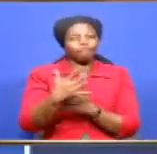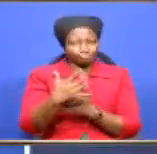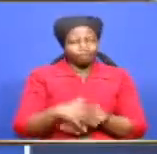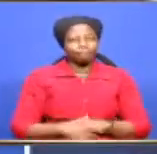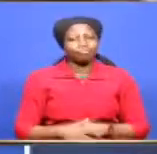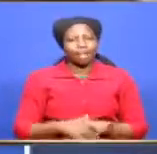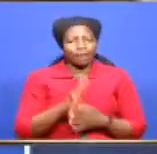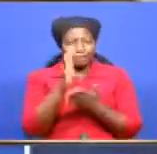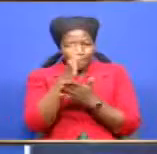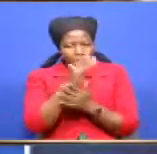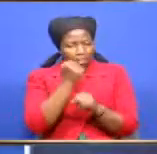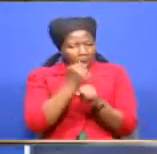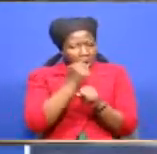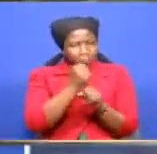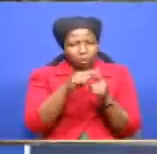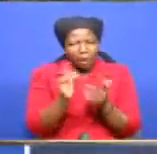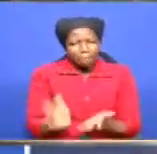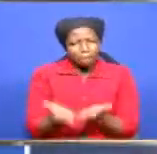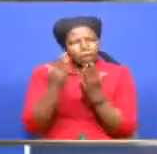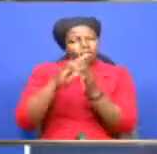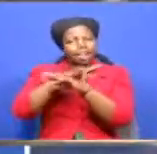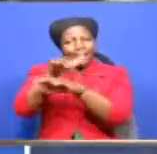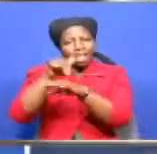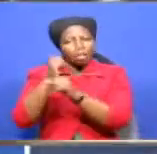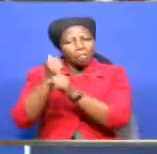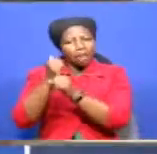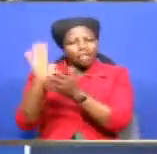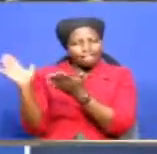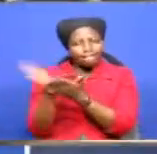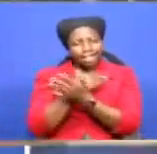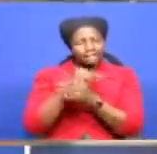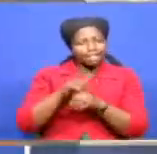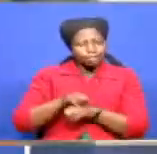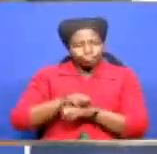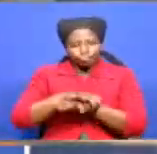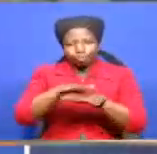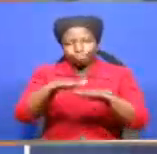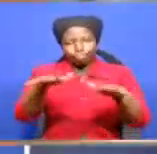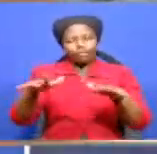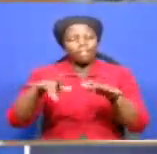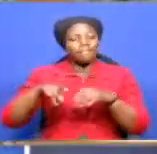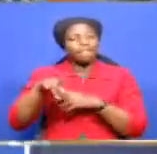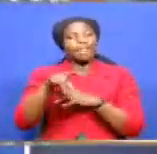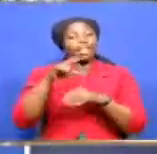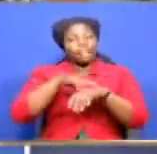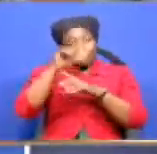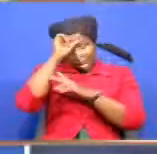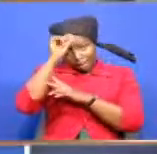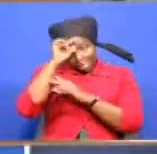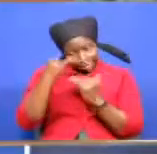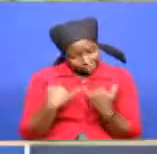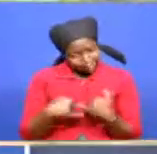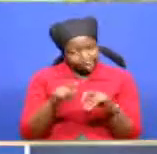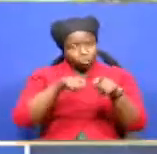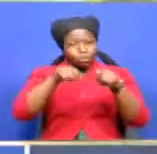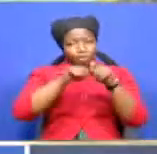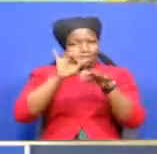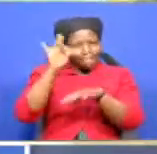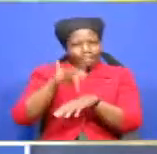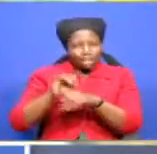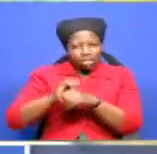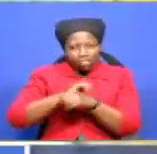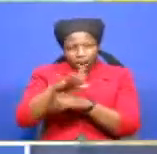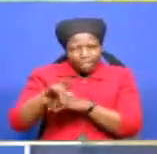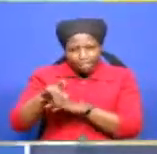of efforts to scale up national efforts to fight the spread of the virus. And as the government strives to mitigate the effects of